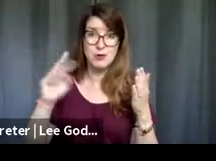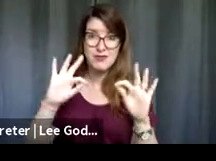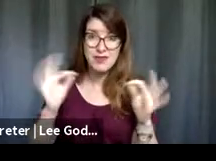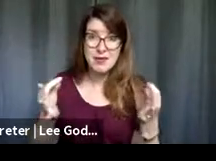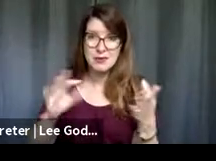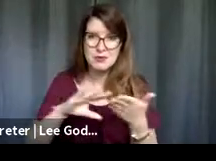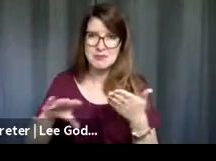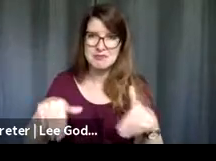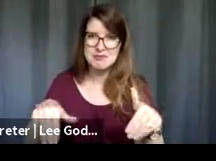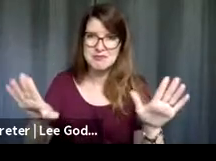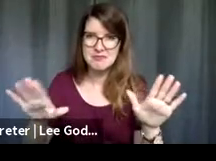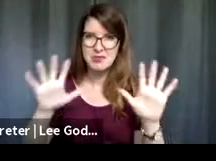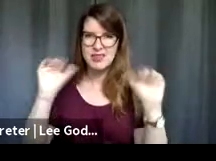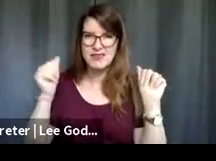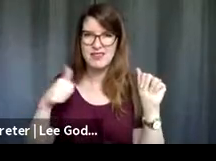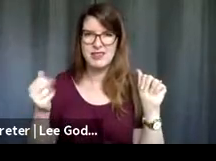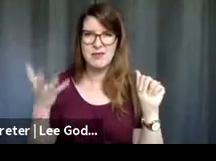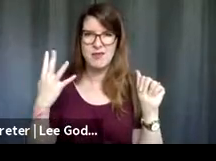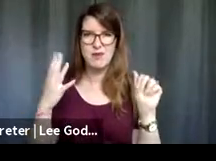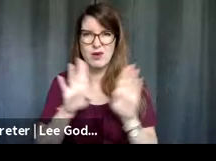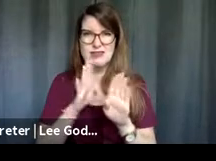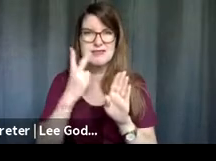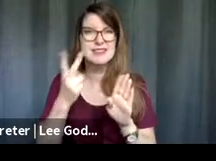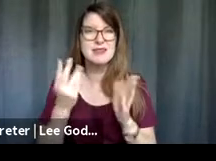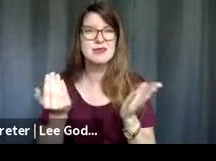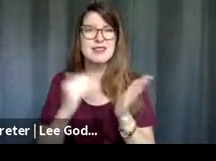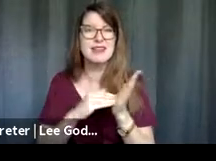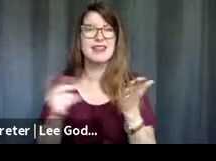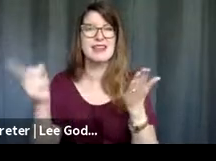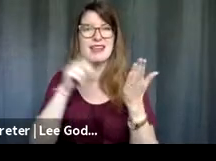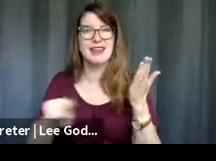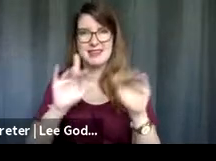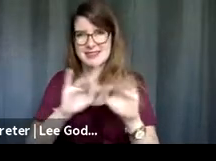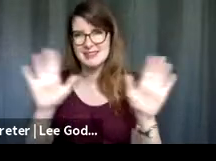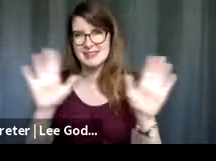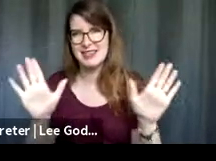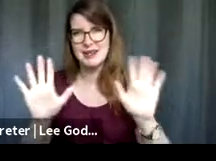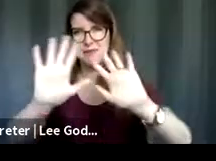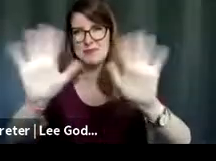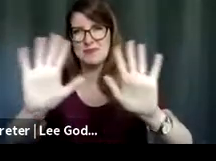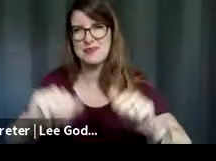guys are dismissed. You can leave any of our four exits, and we'll see you guys next Sunday.